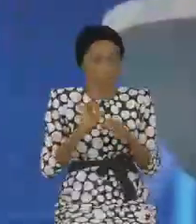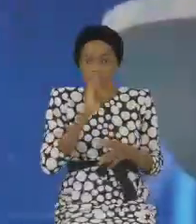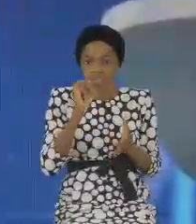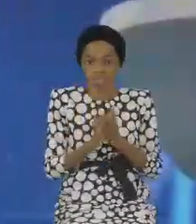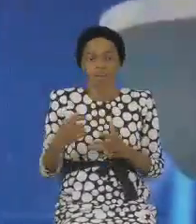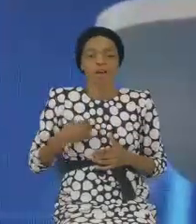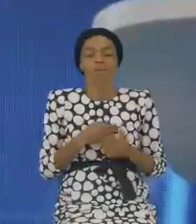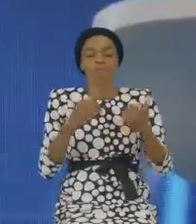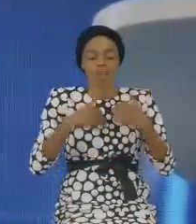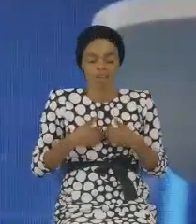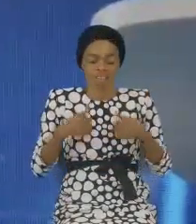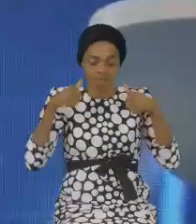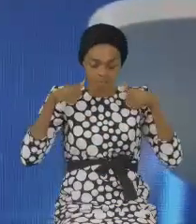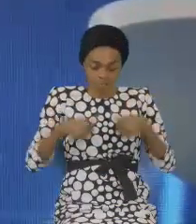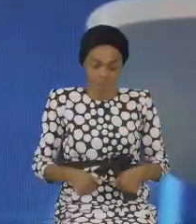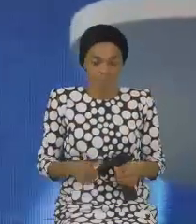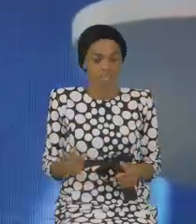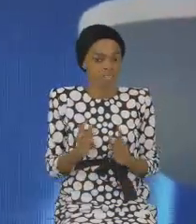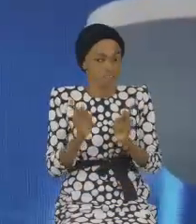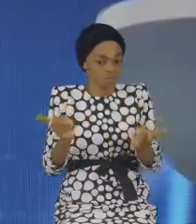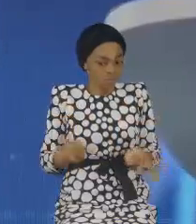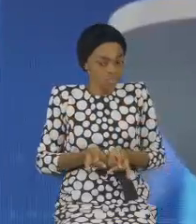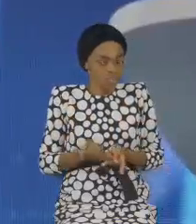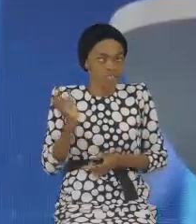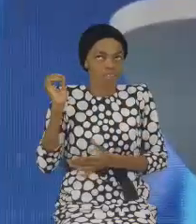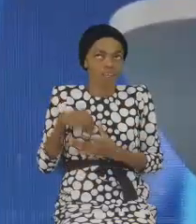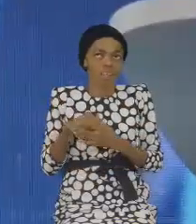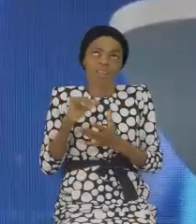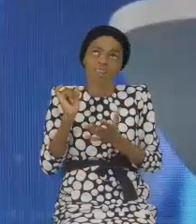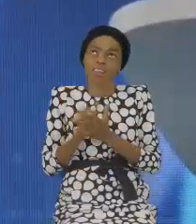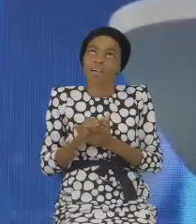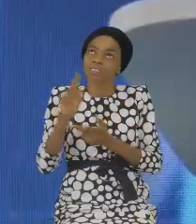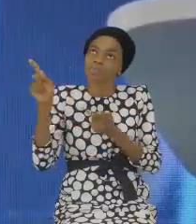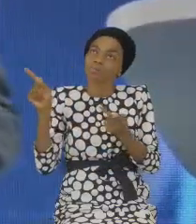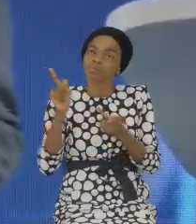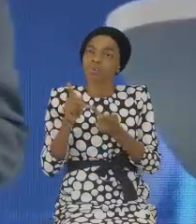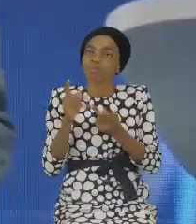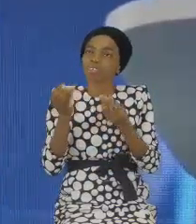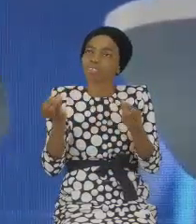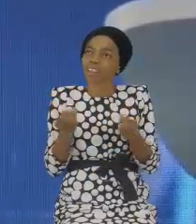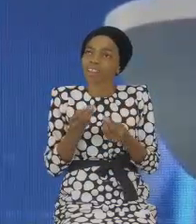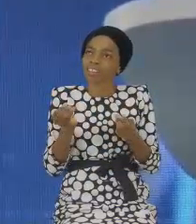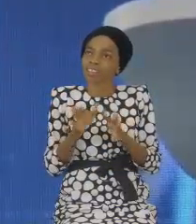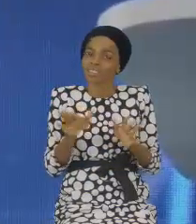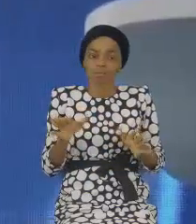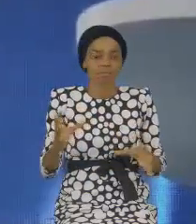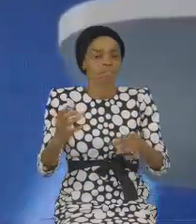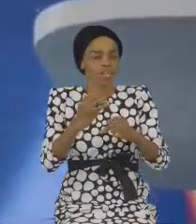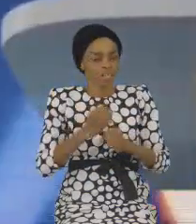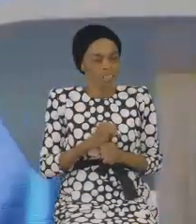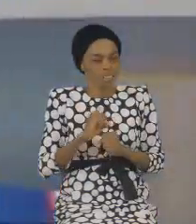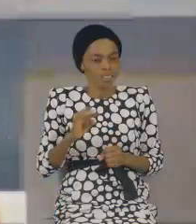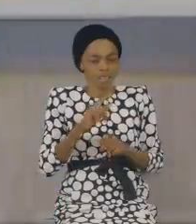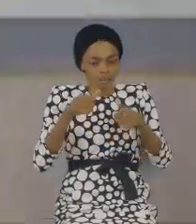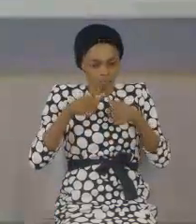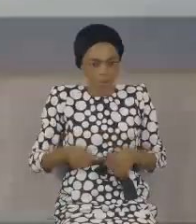have a permanent portion in that perfect land, possessing a permanent